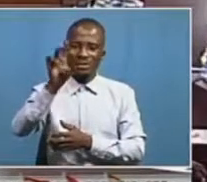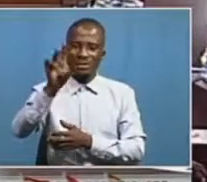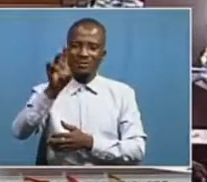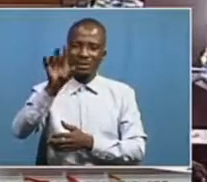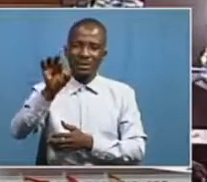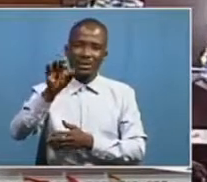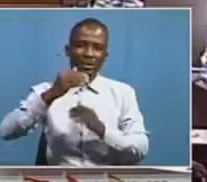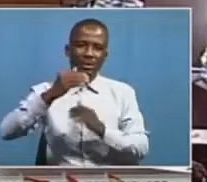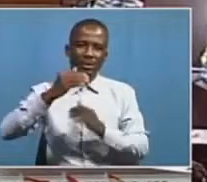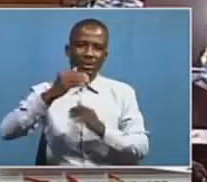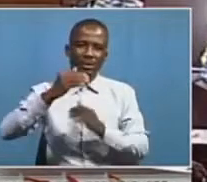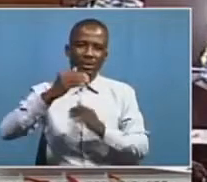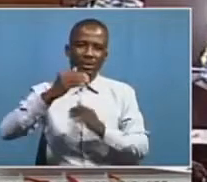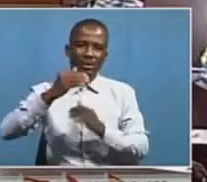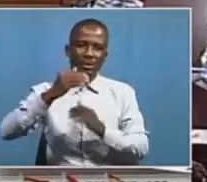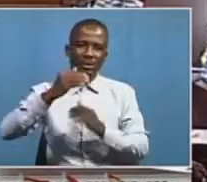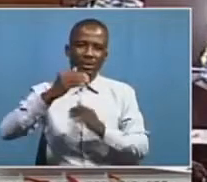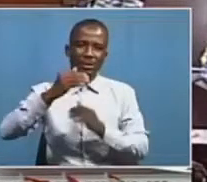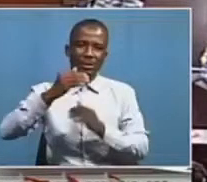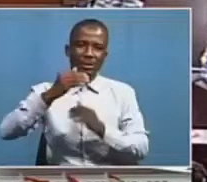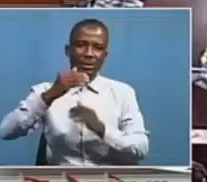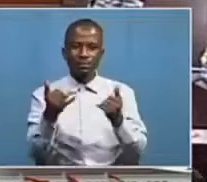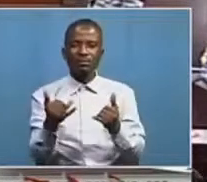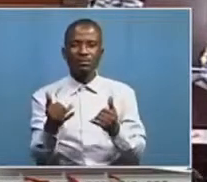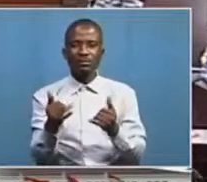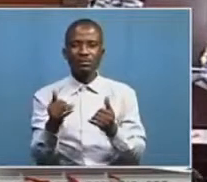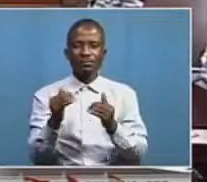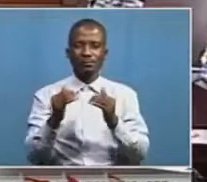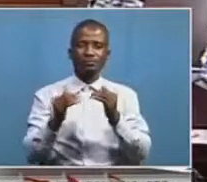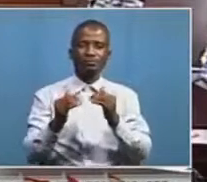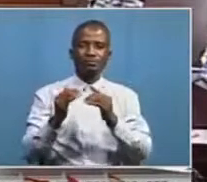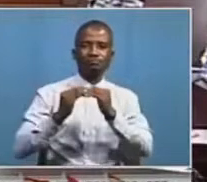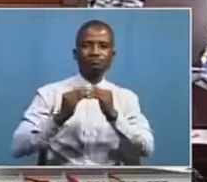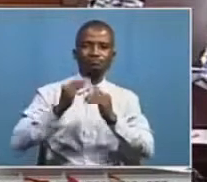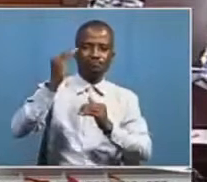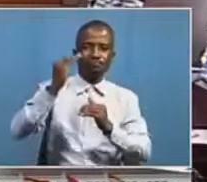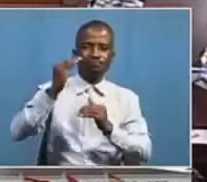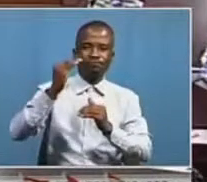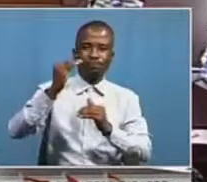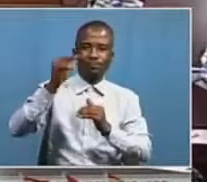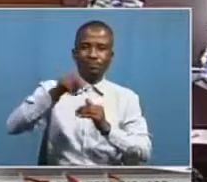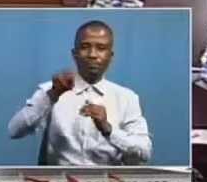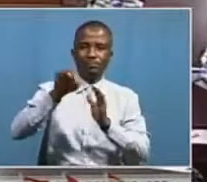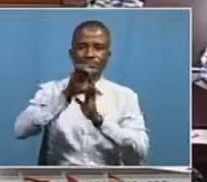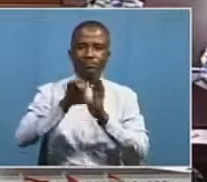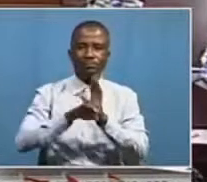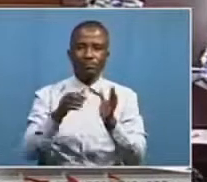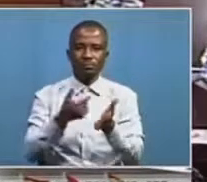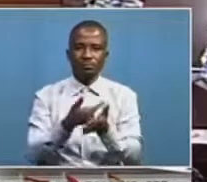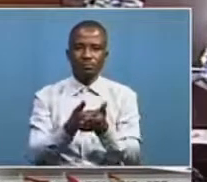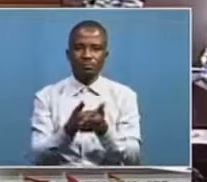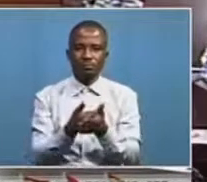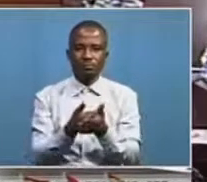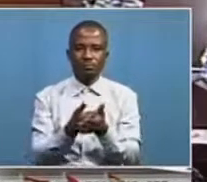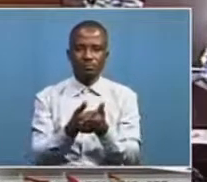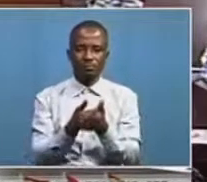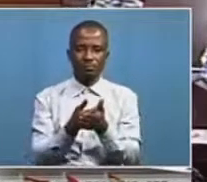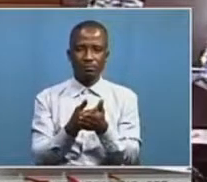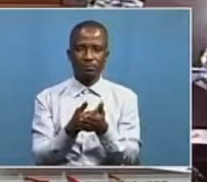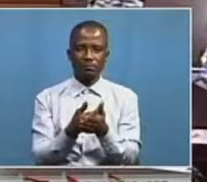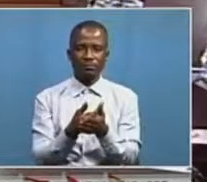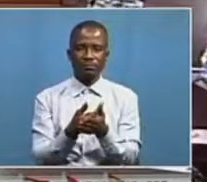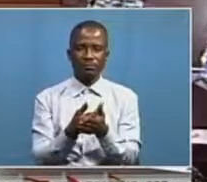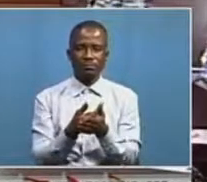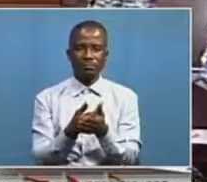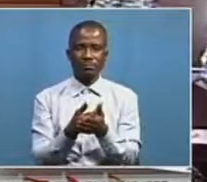50.7989% of the valid votes cast, thus meeting the threshold required by Article 63, Clause 3 of the